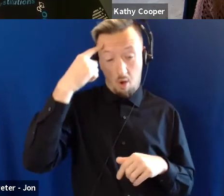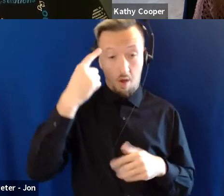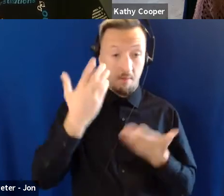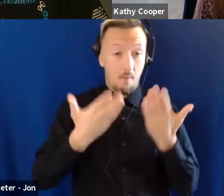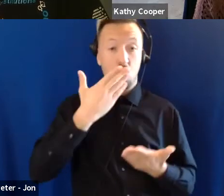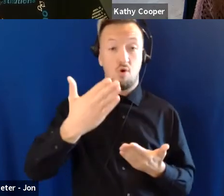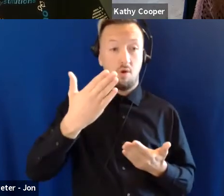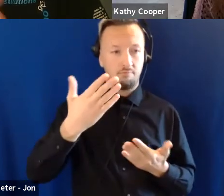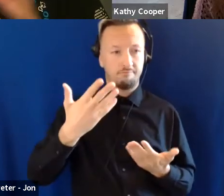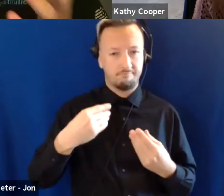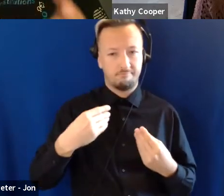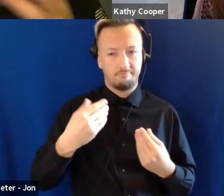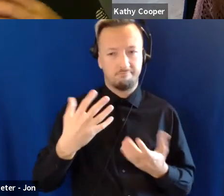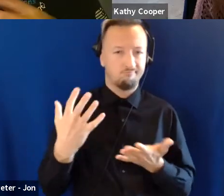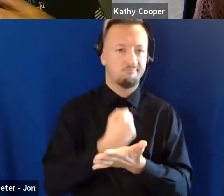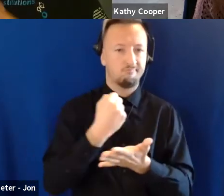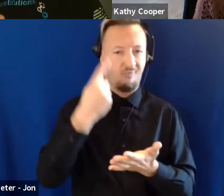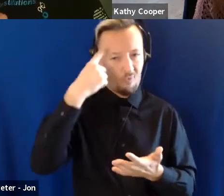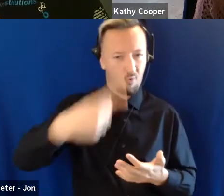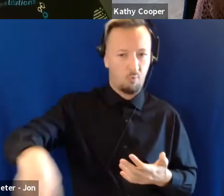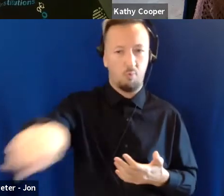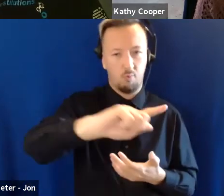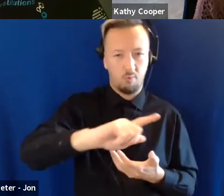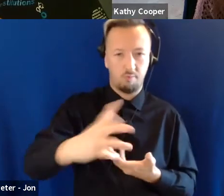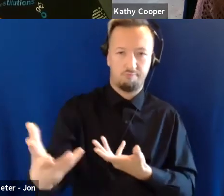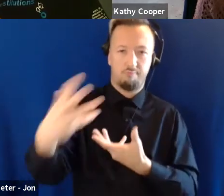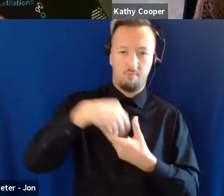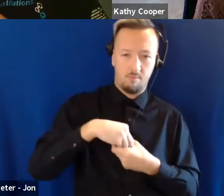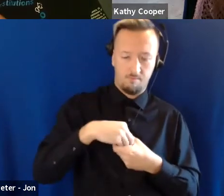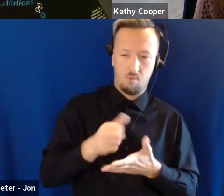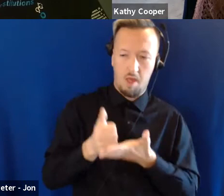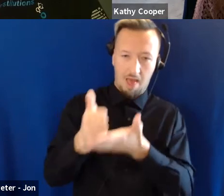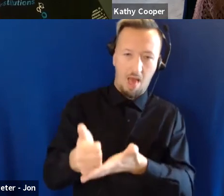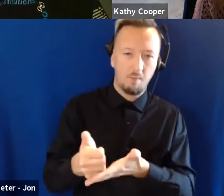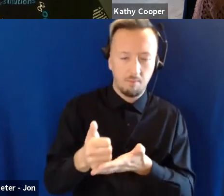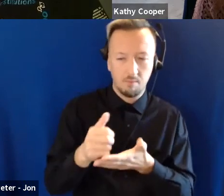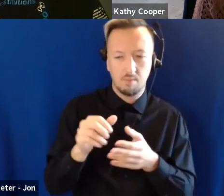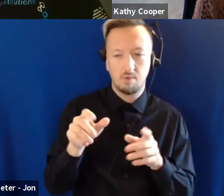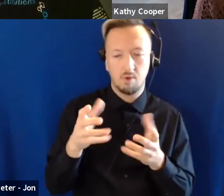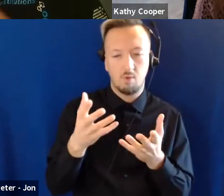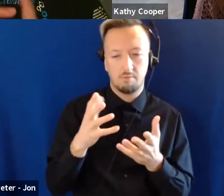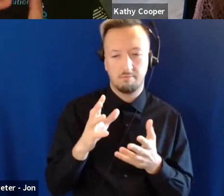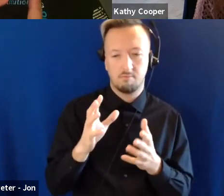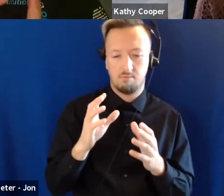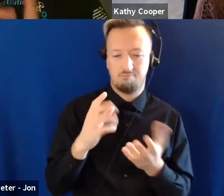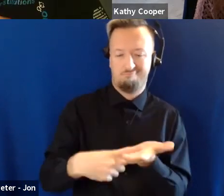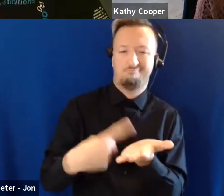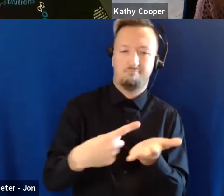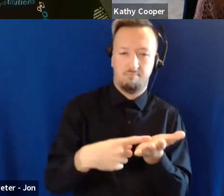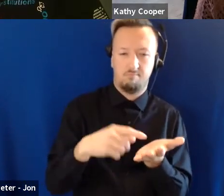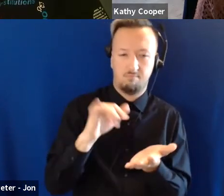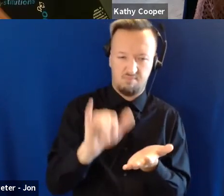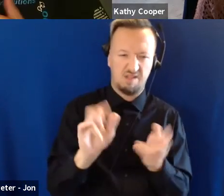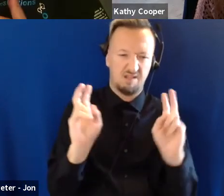folks to sort of be able to participate in that kind of a conversation. Kathy